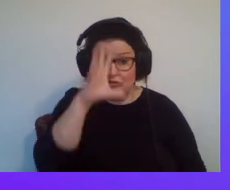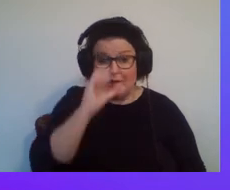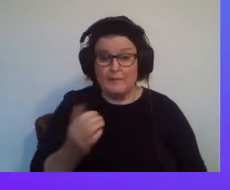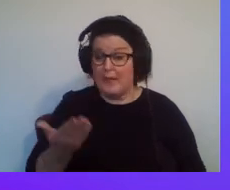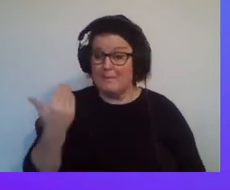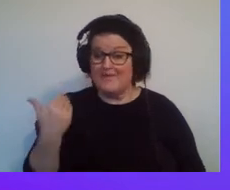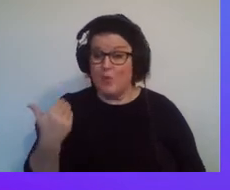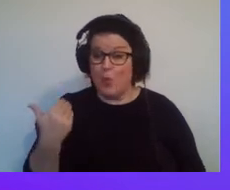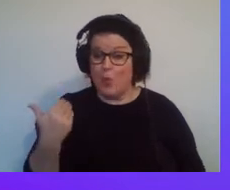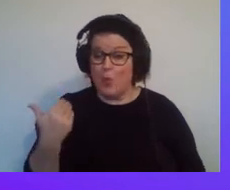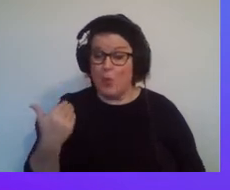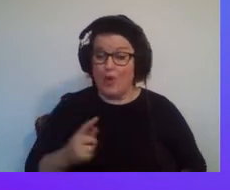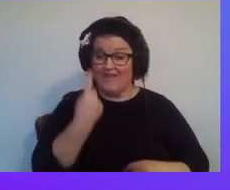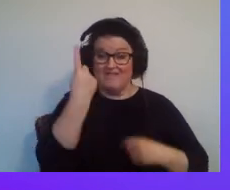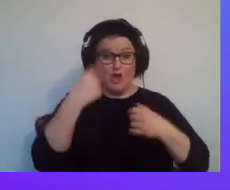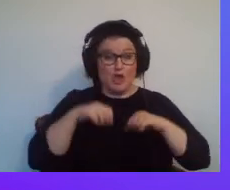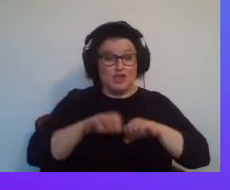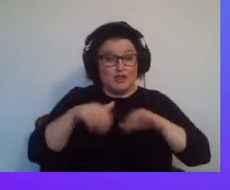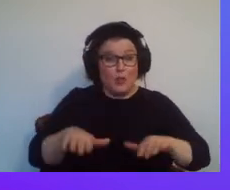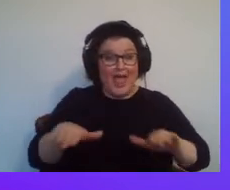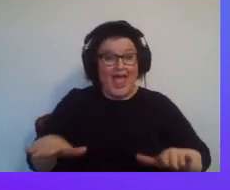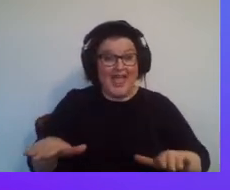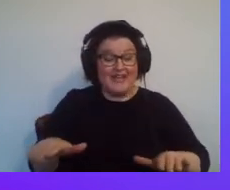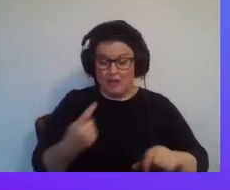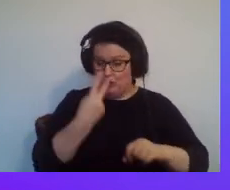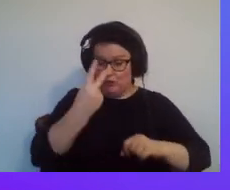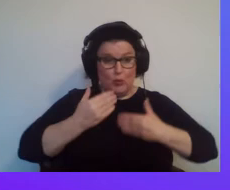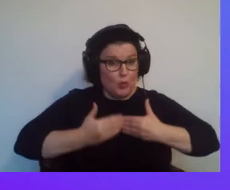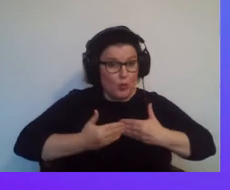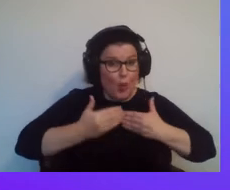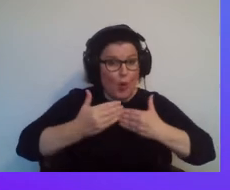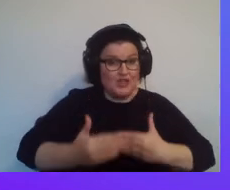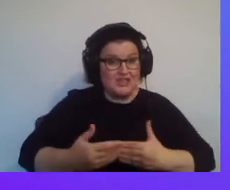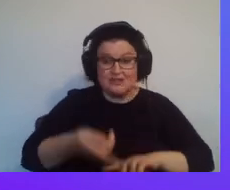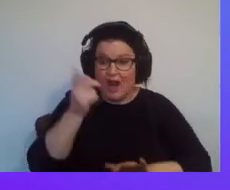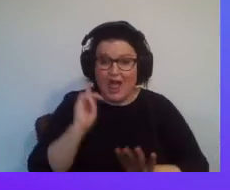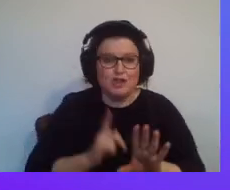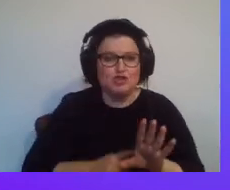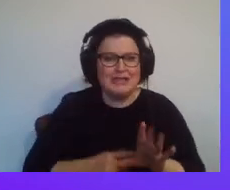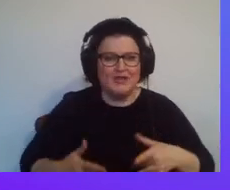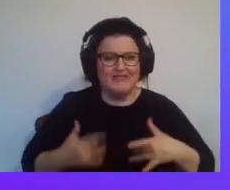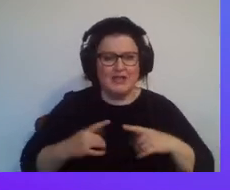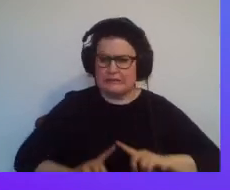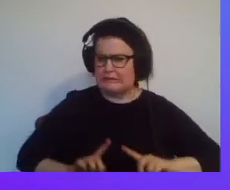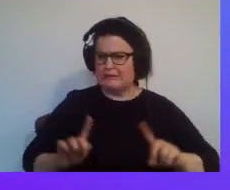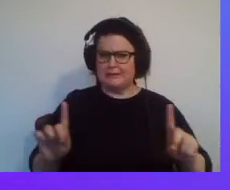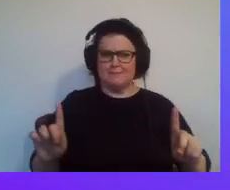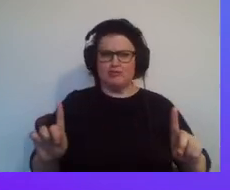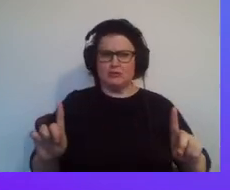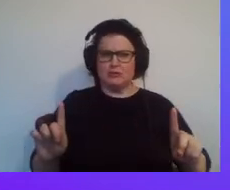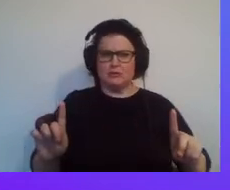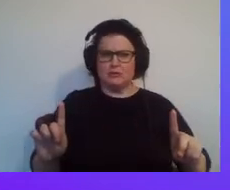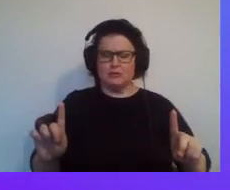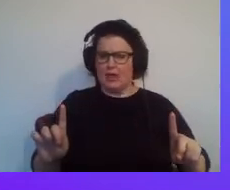the first two quarters of last year that we began to see these disparities, these inequalities appearing with